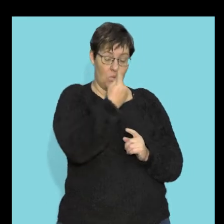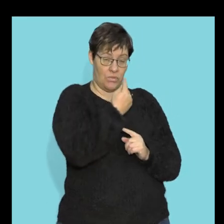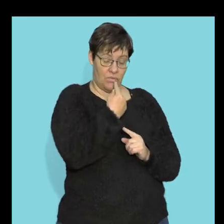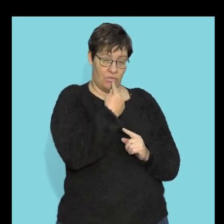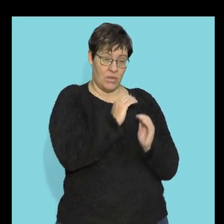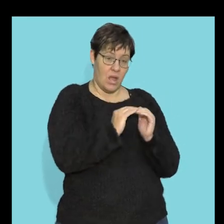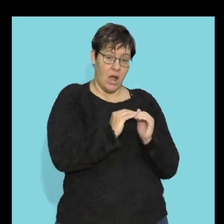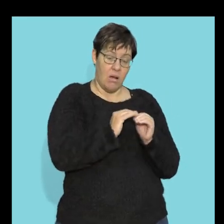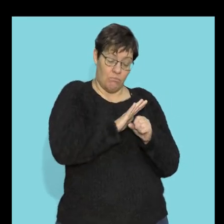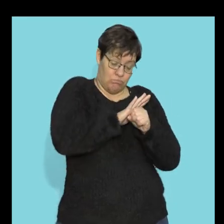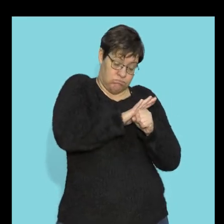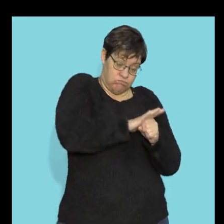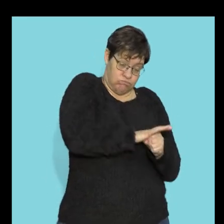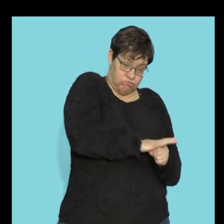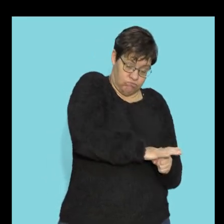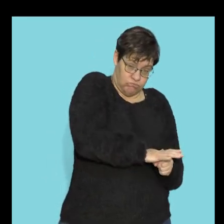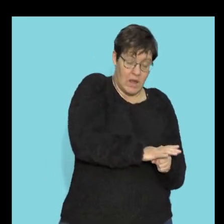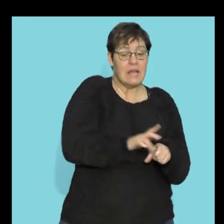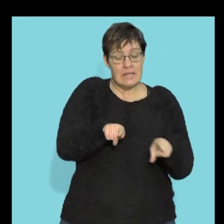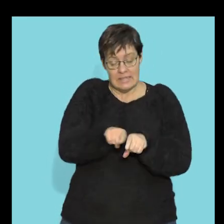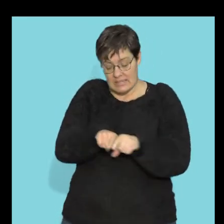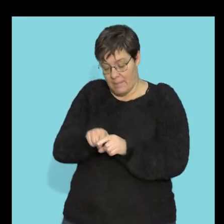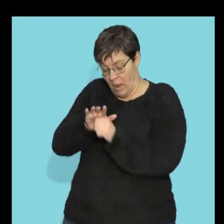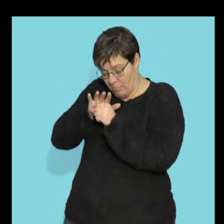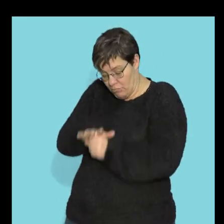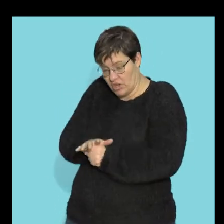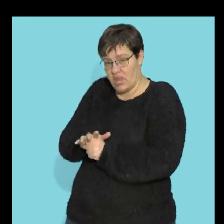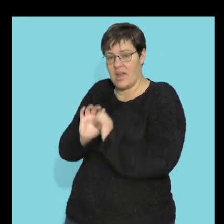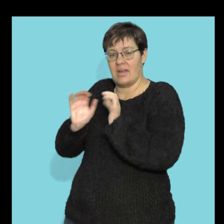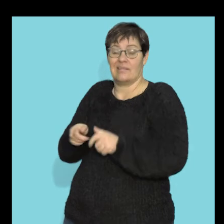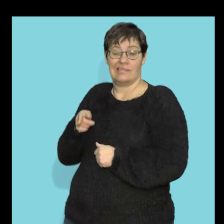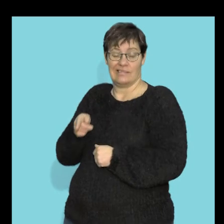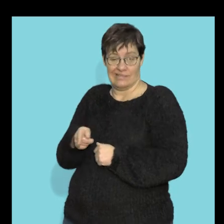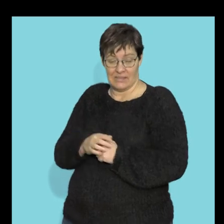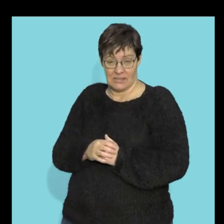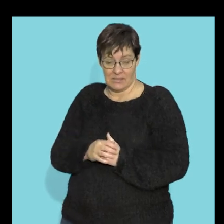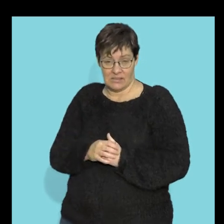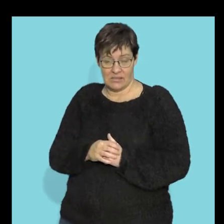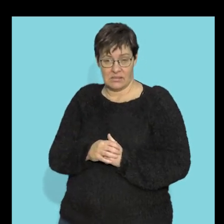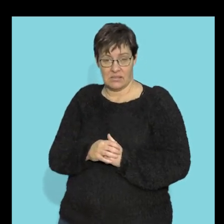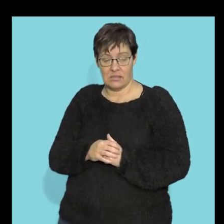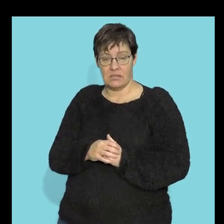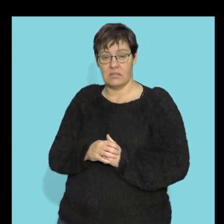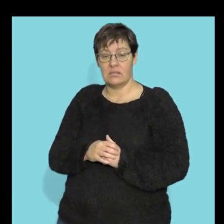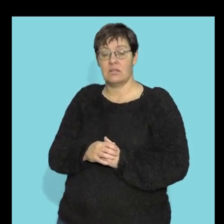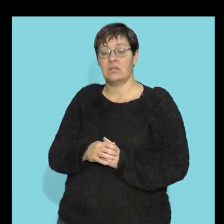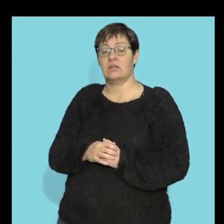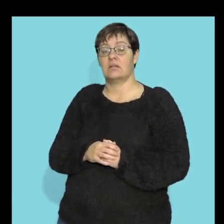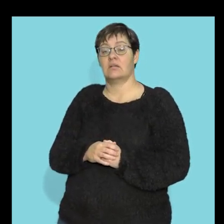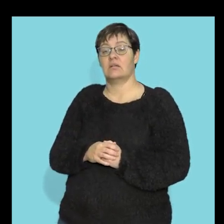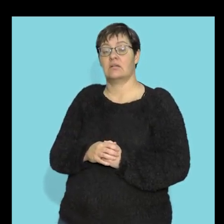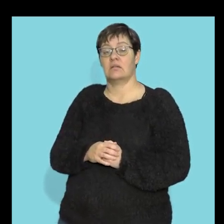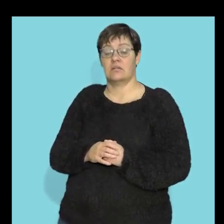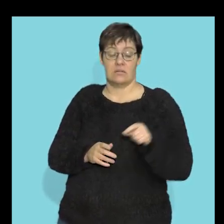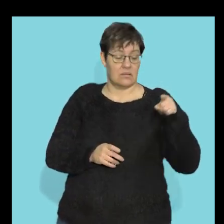buccal cavity rises, so does the pressure in the apicular cavity. And when the